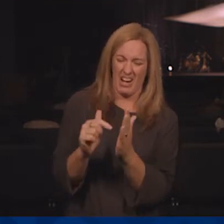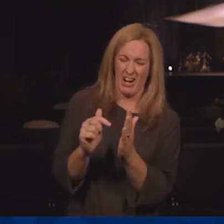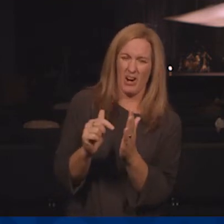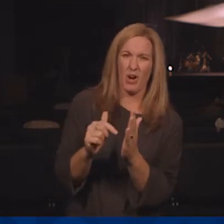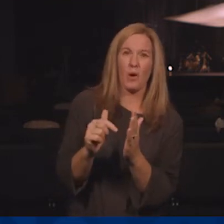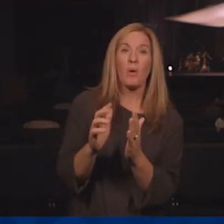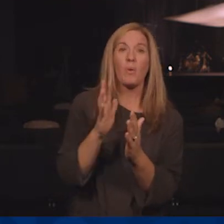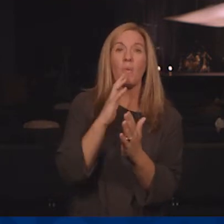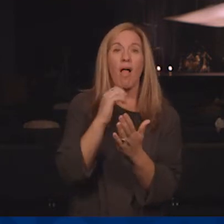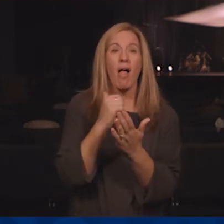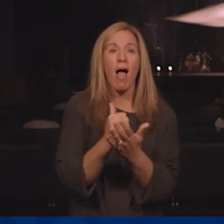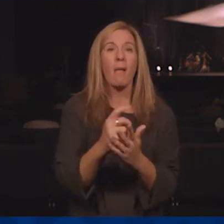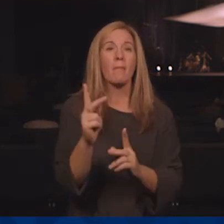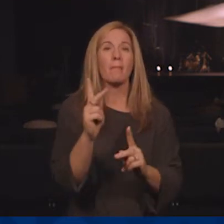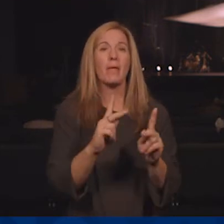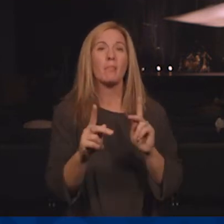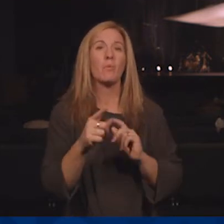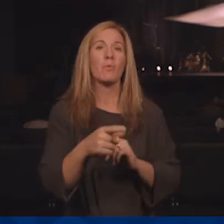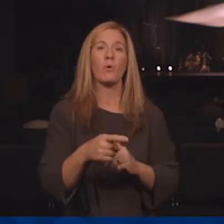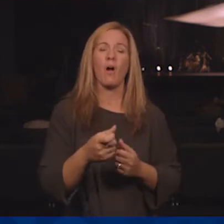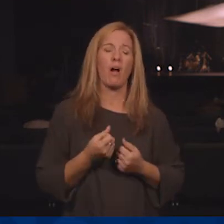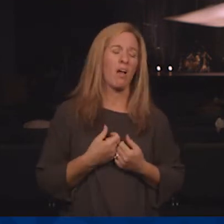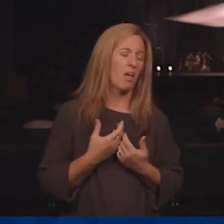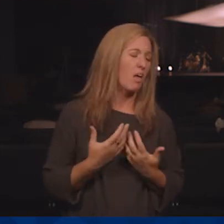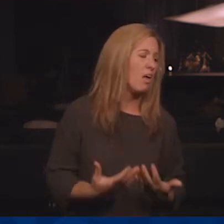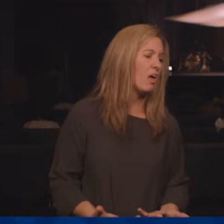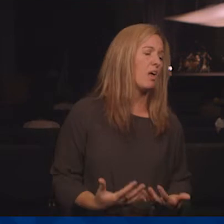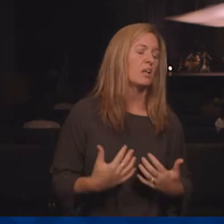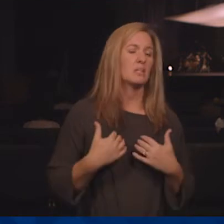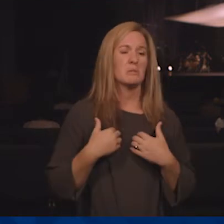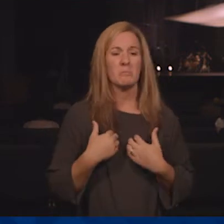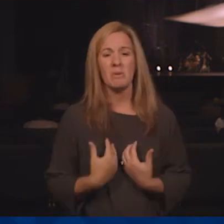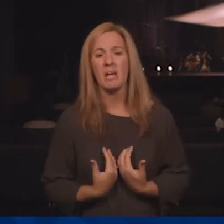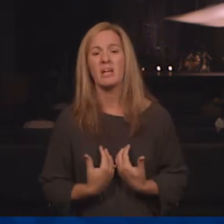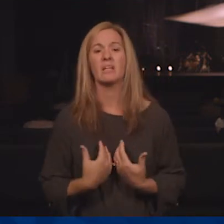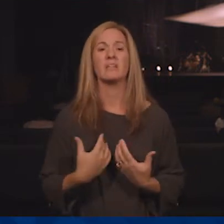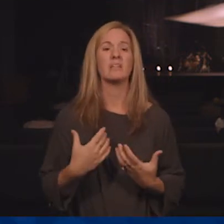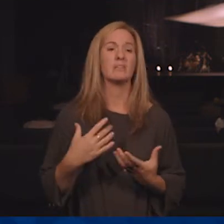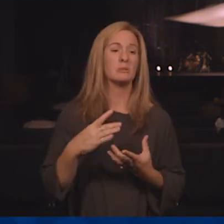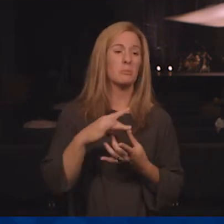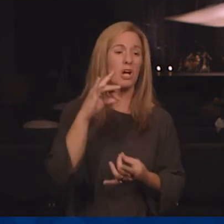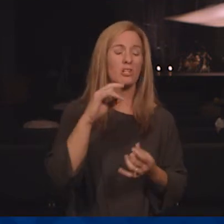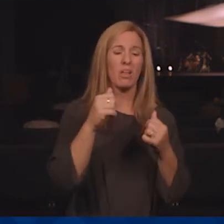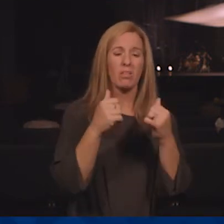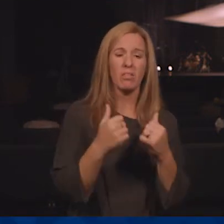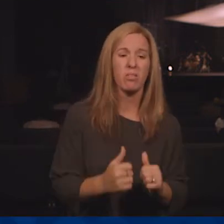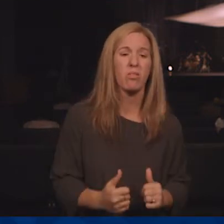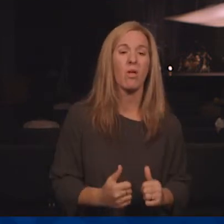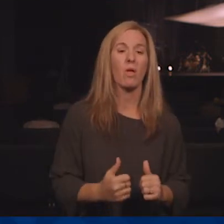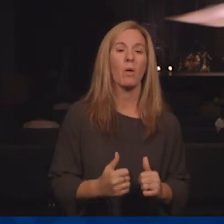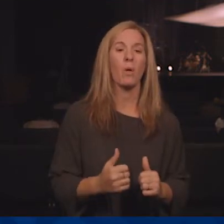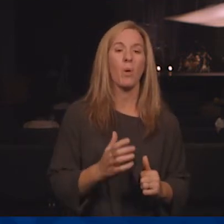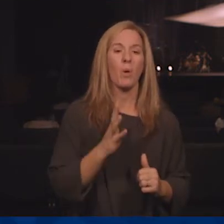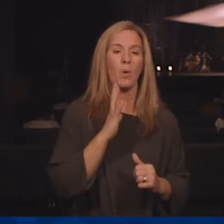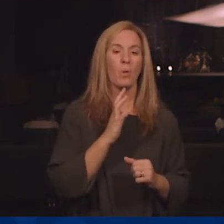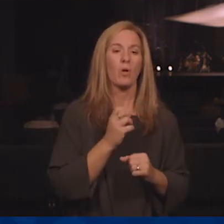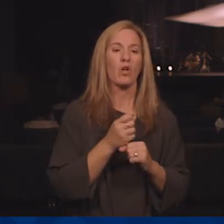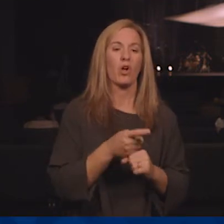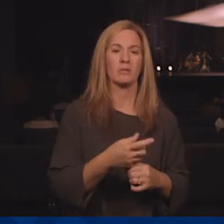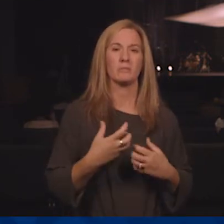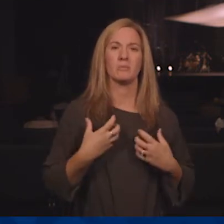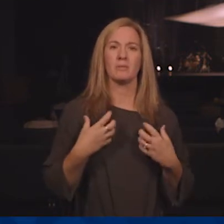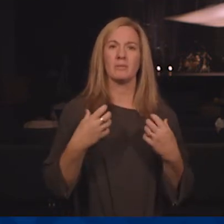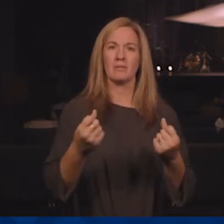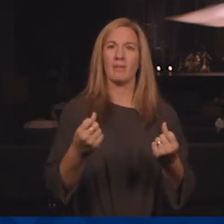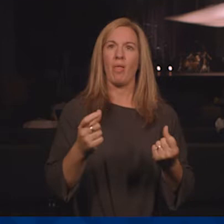the point of sickness, the soul-weary person well. The Lord will raise them up. He will